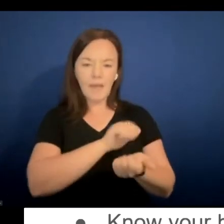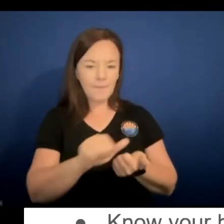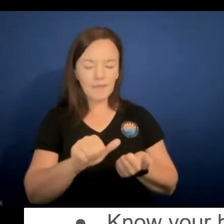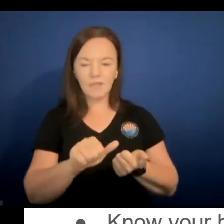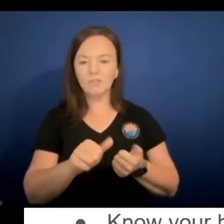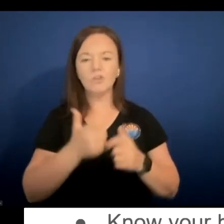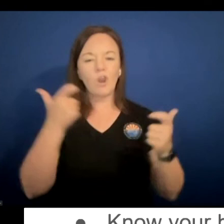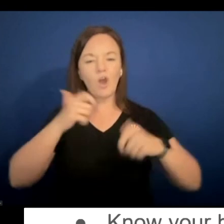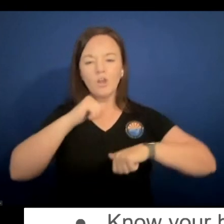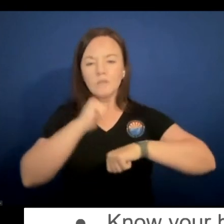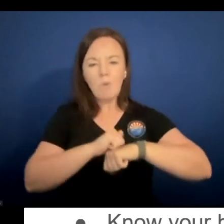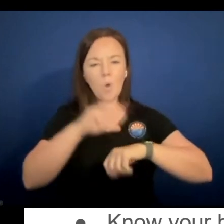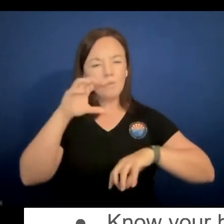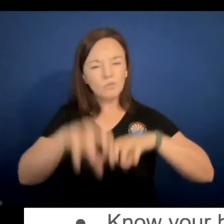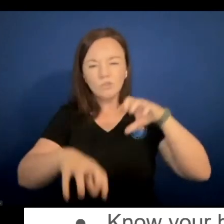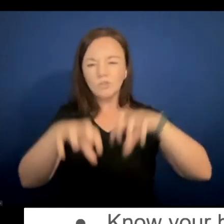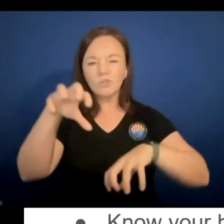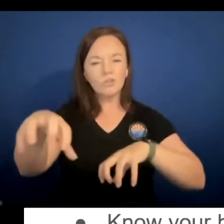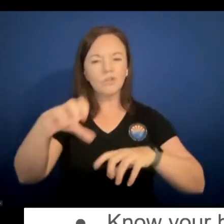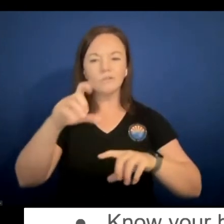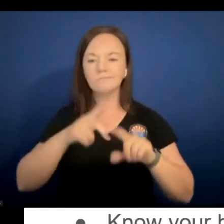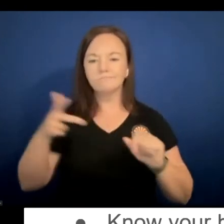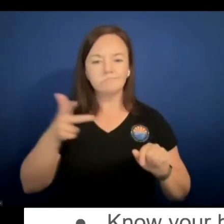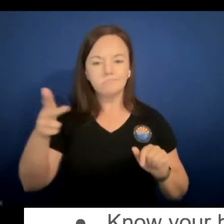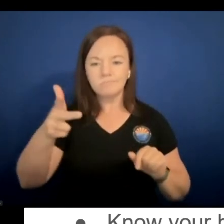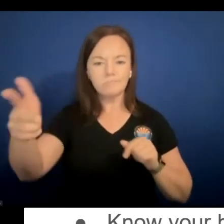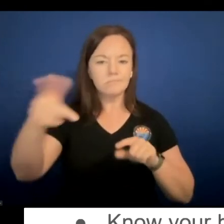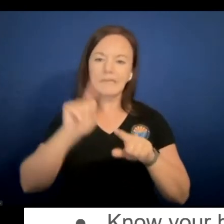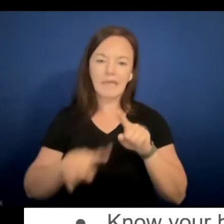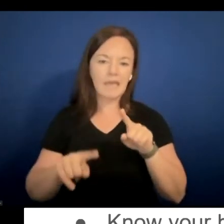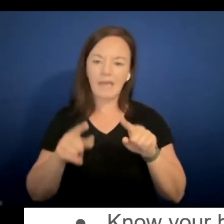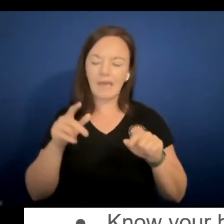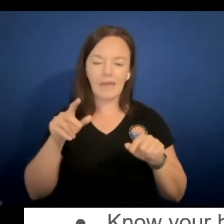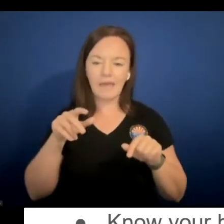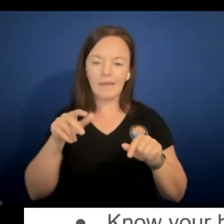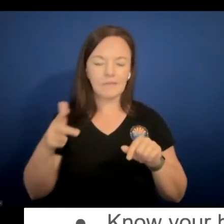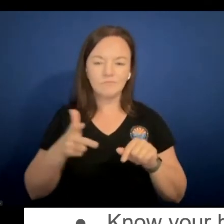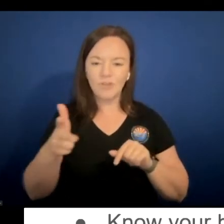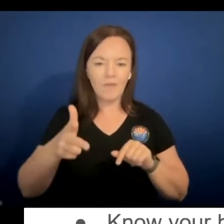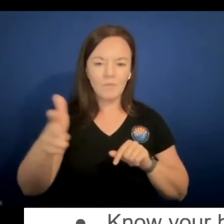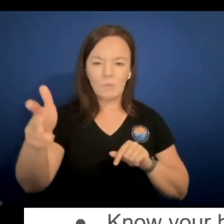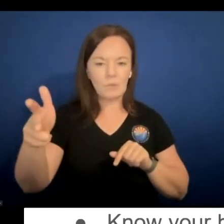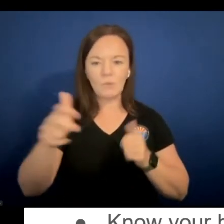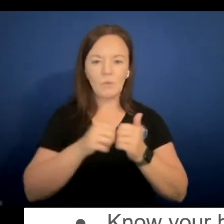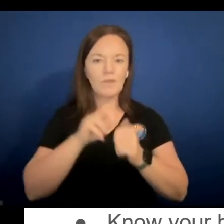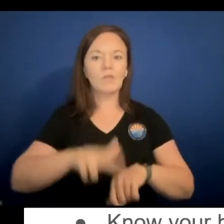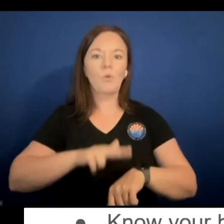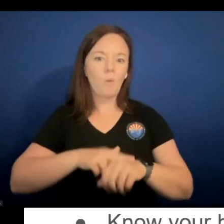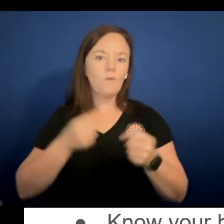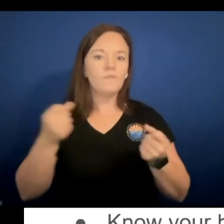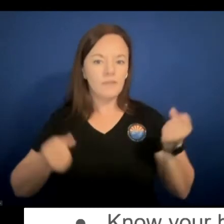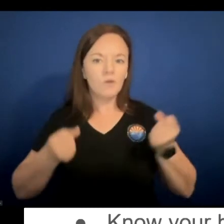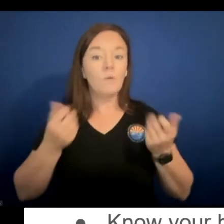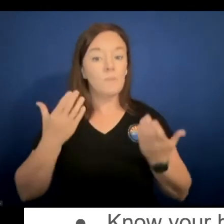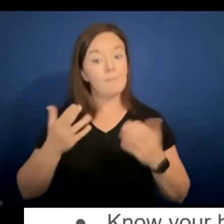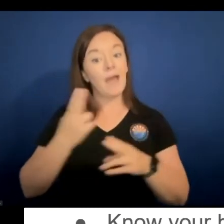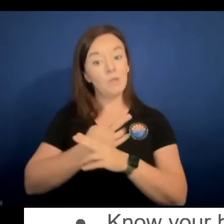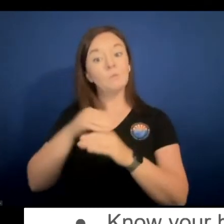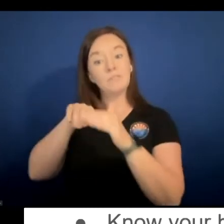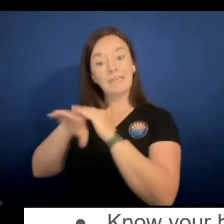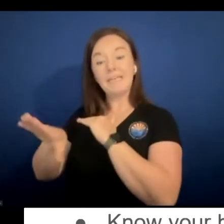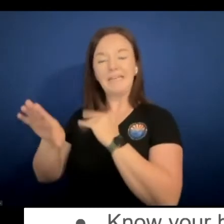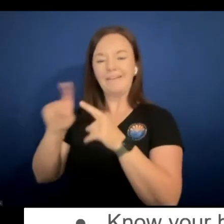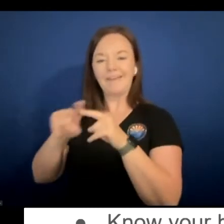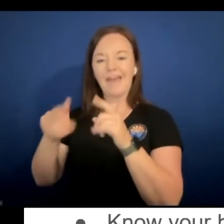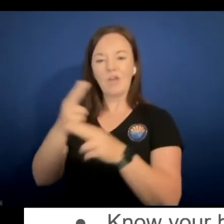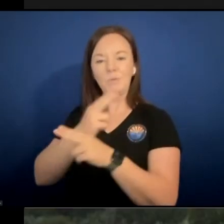it impassable by a vehicle or normal vehicle that you may have used going up. So just